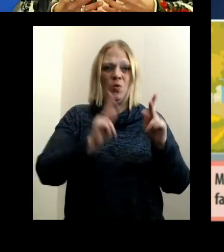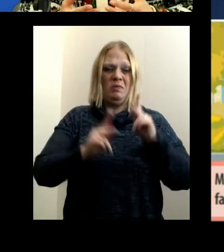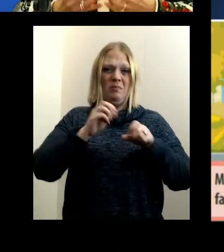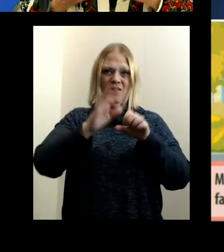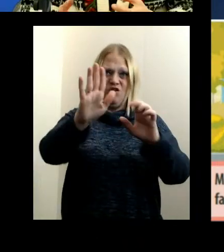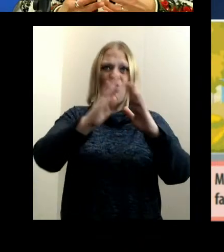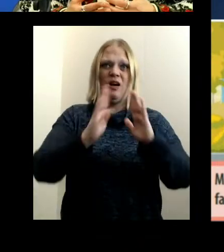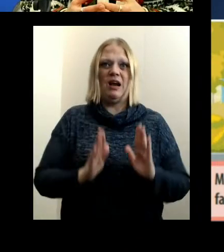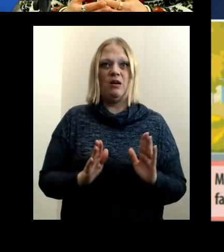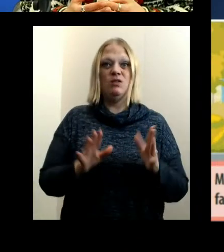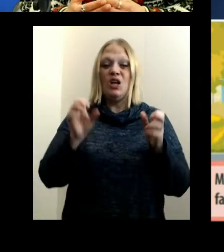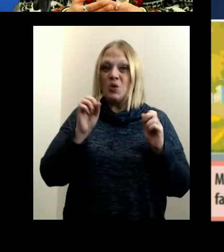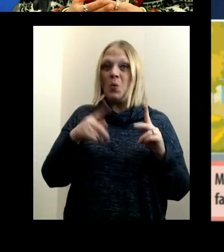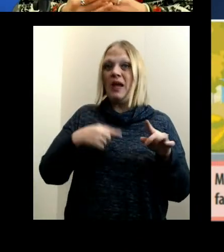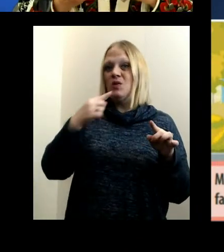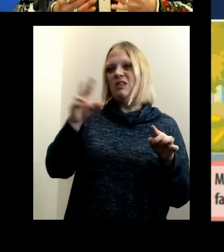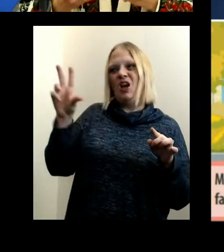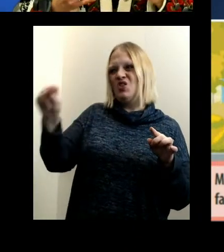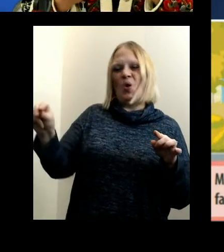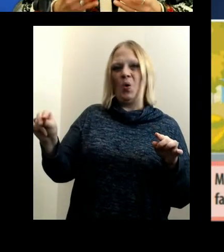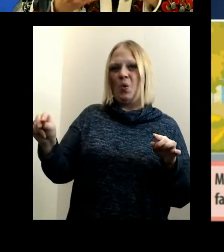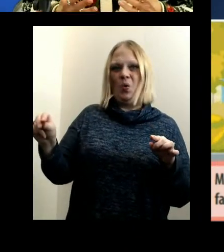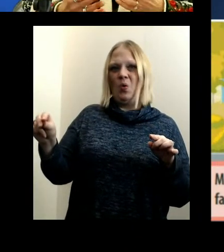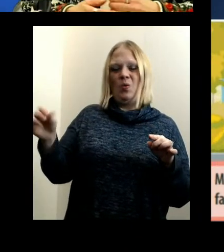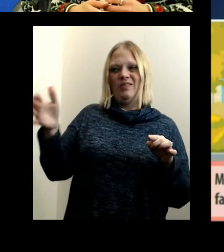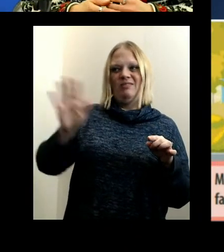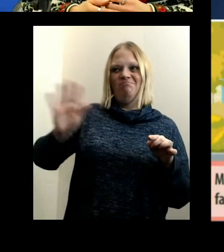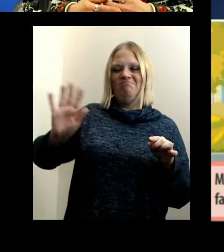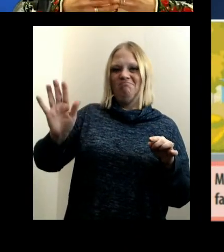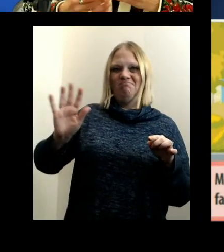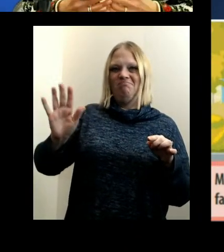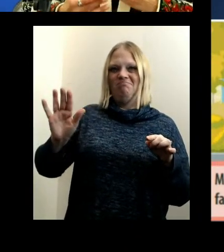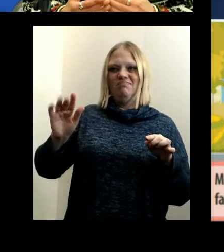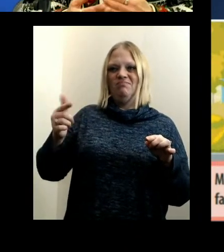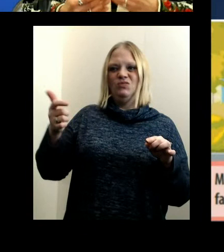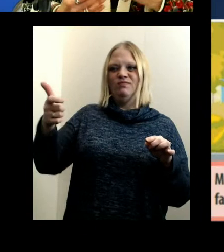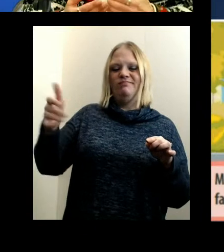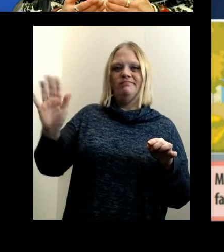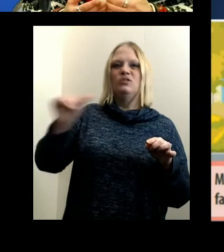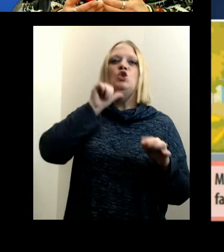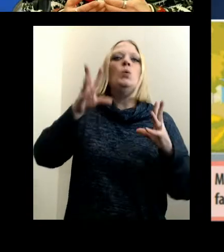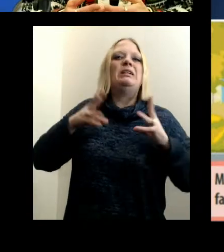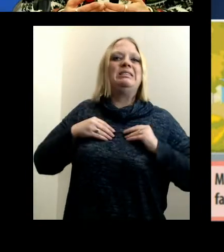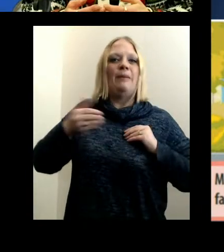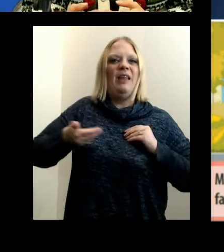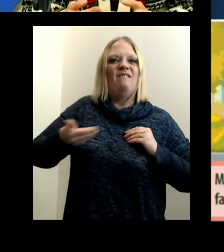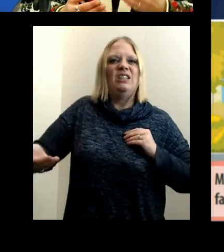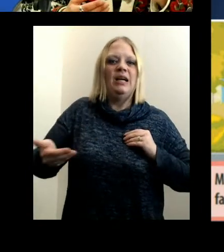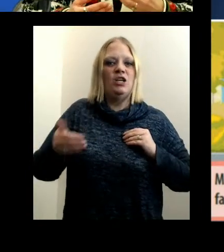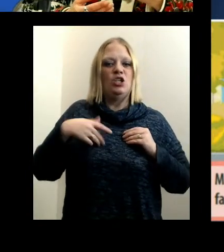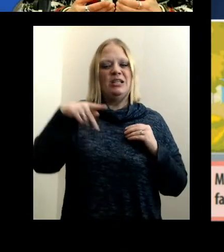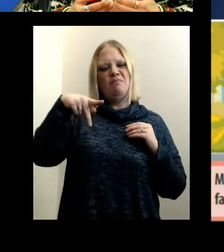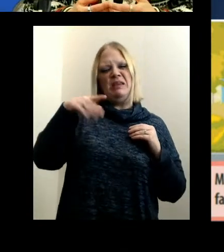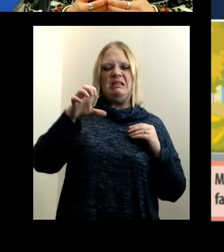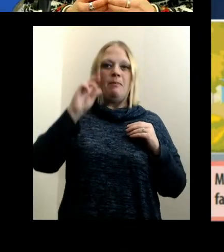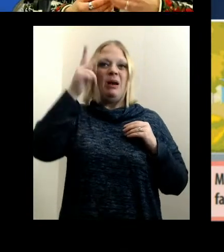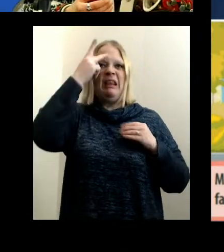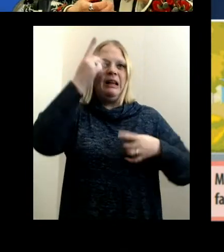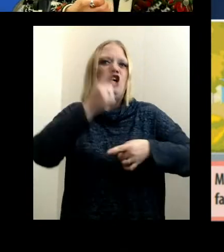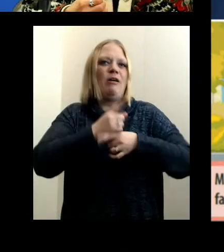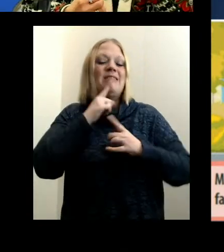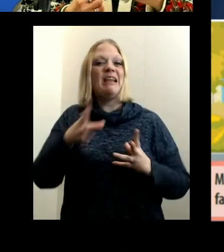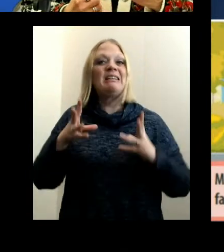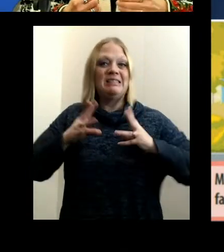to say no and turn down an invitation. It's PC to do that now, just to make sure that you stay safe and healthy and that the people